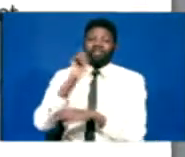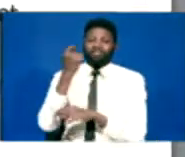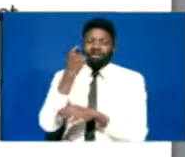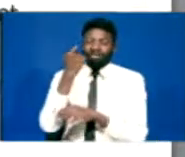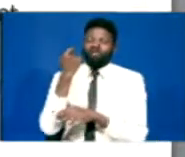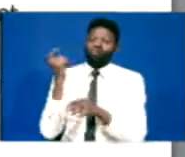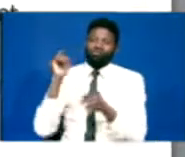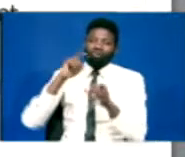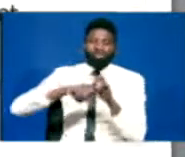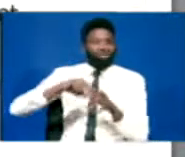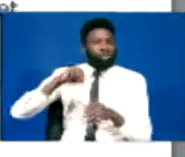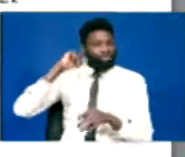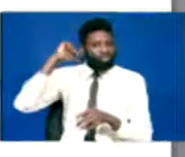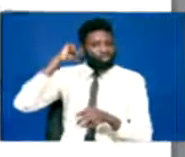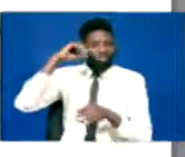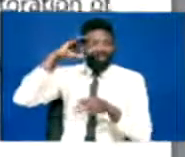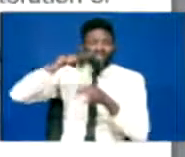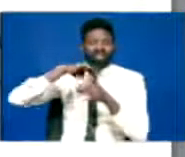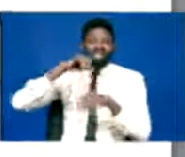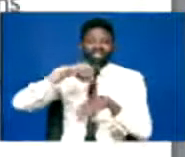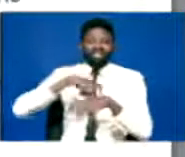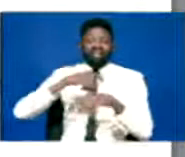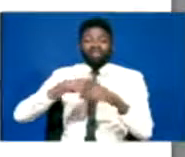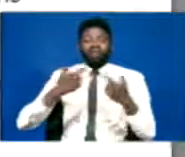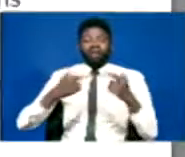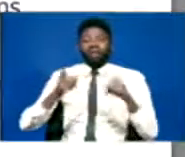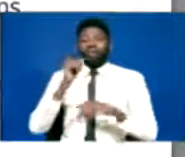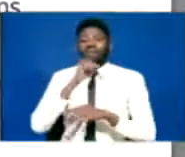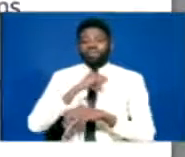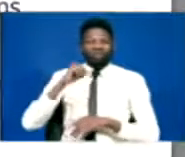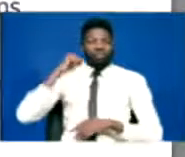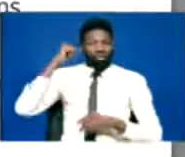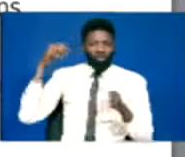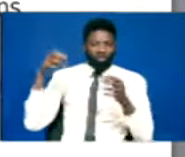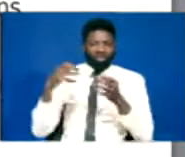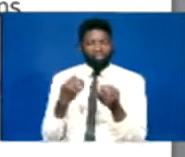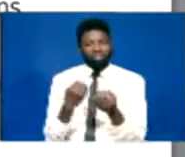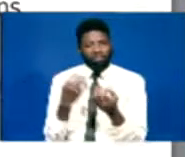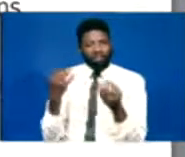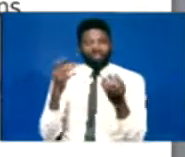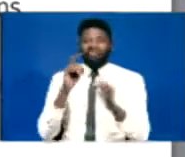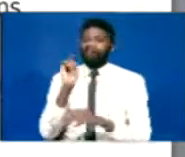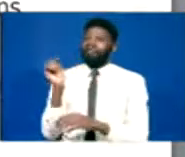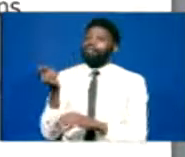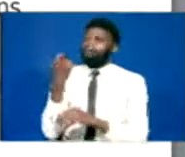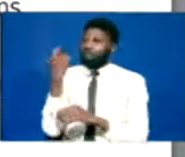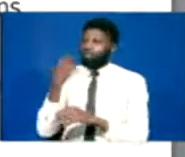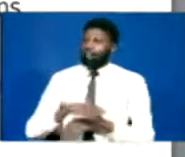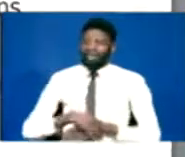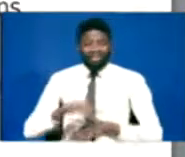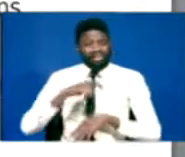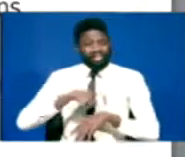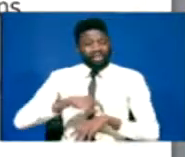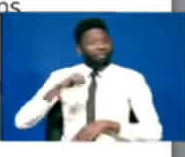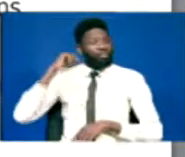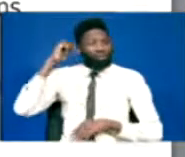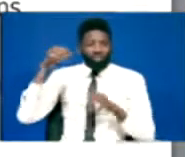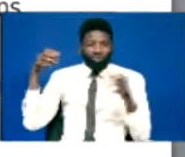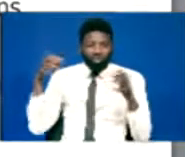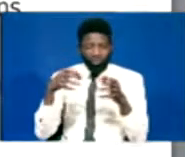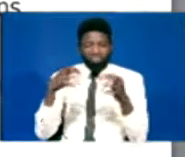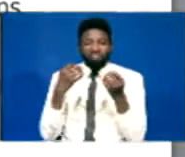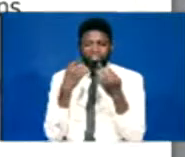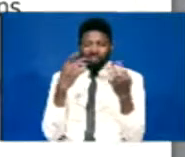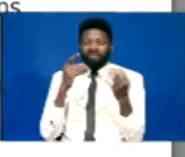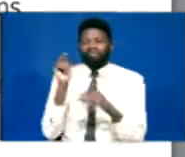the reintroduction of multi-partyism in Kenya. Now, when multipartism was reintroduced in Kenya, he